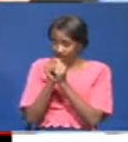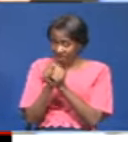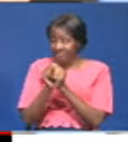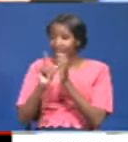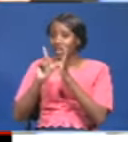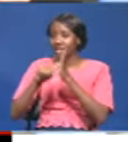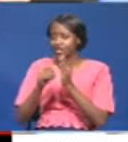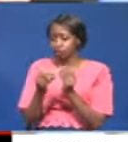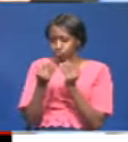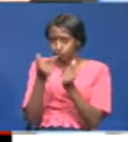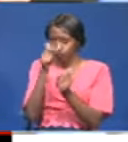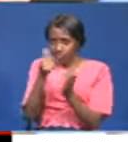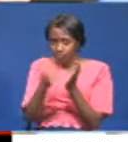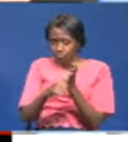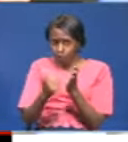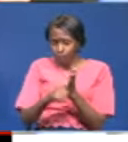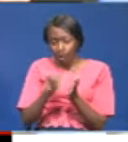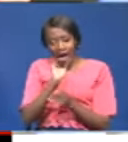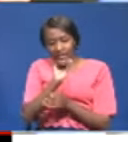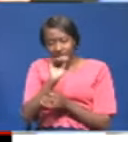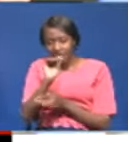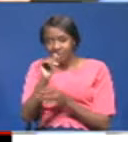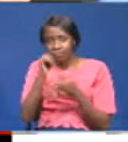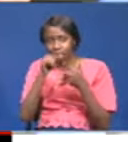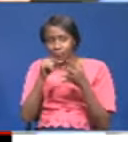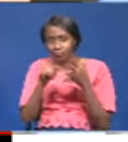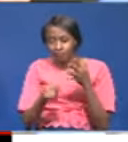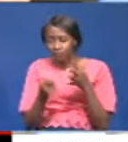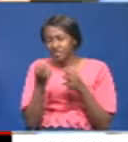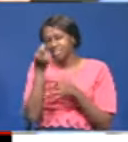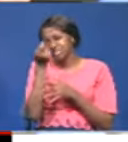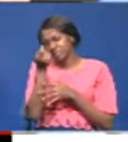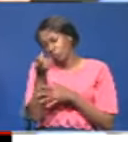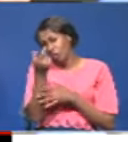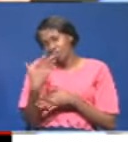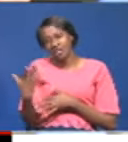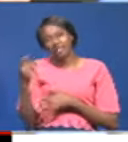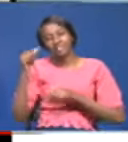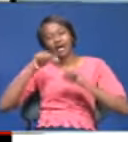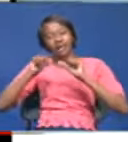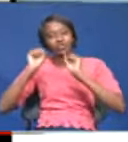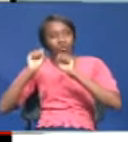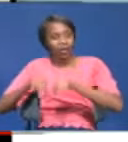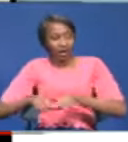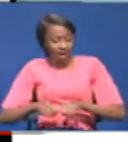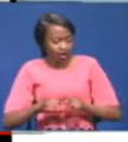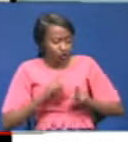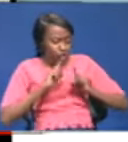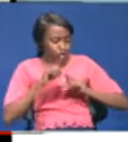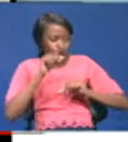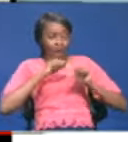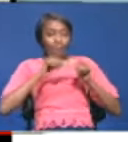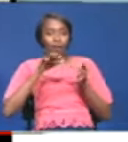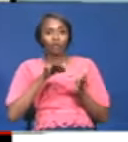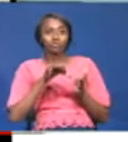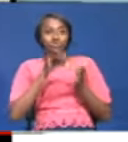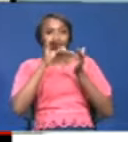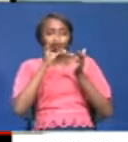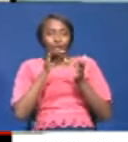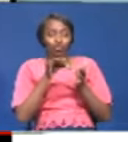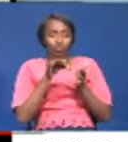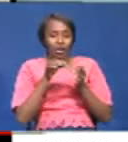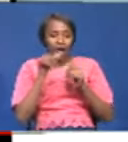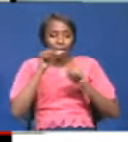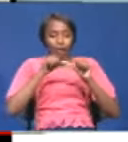I mean, we've asked for very simple things, very, very simple things, which they can do. All right. Yeah. Let's talk about the uniqueness of the level of hate being spread